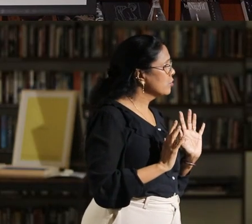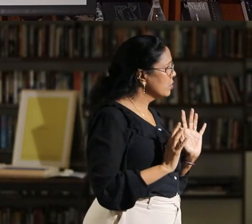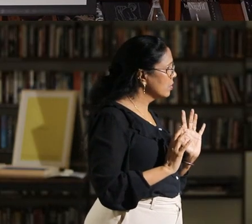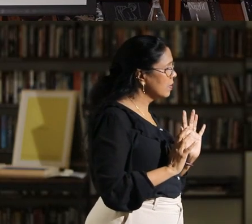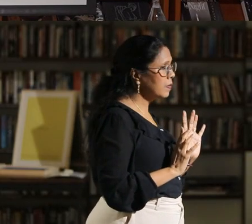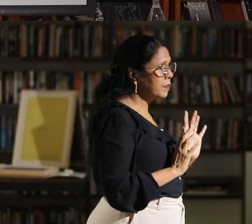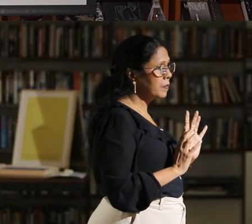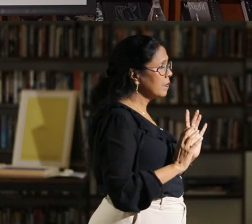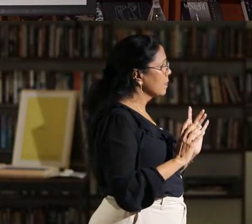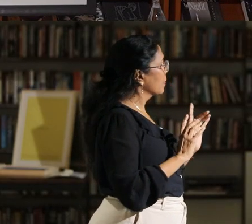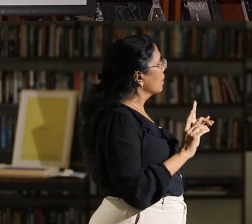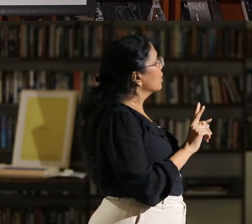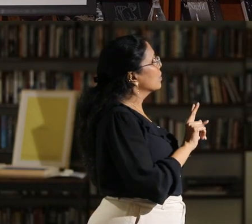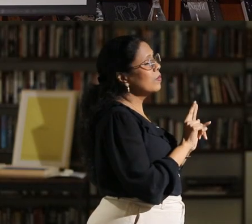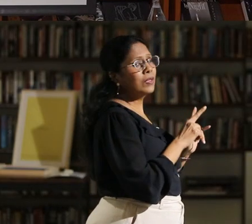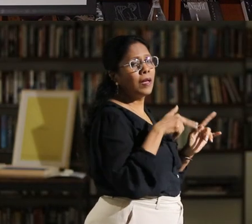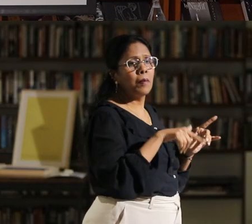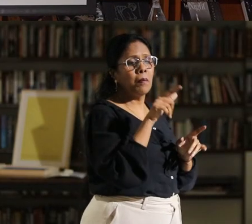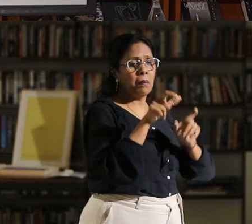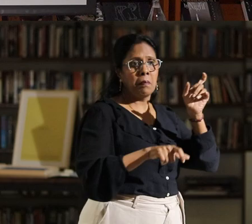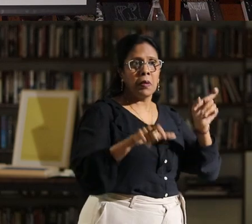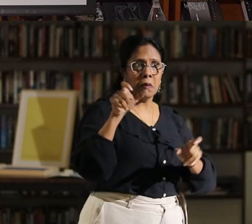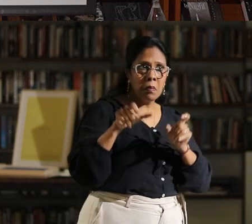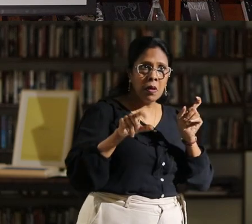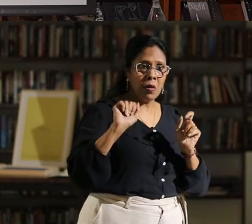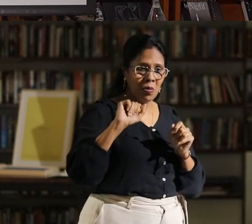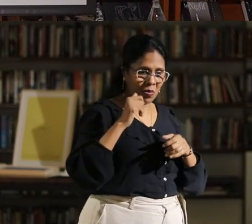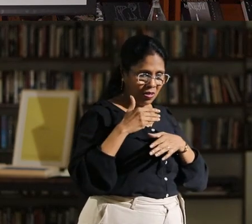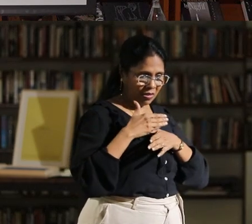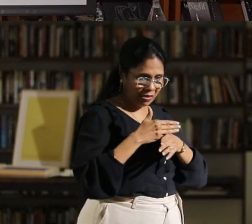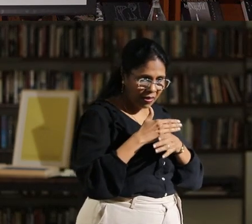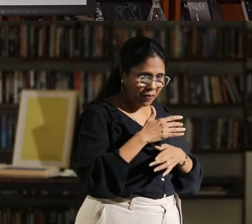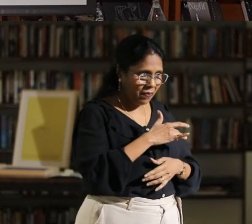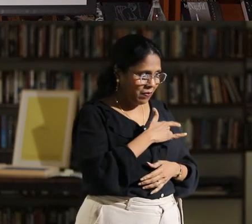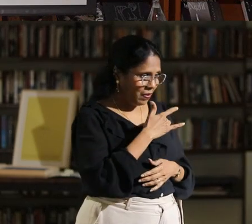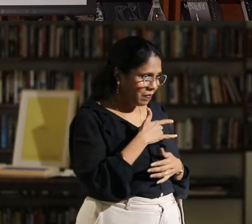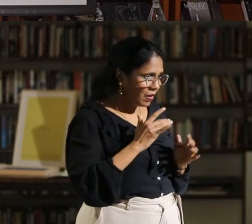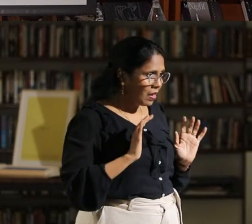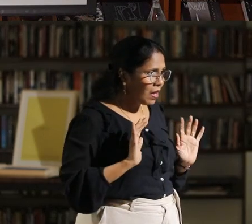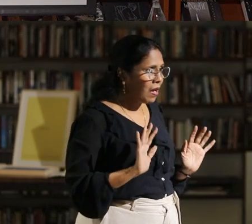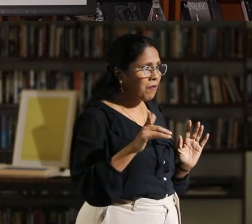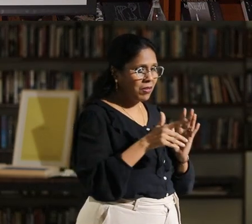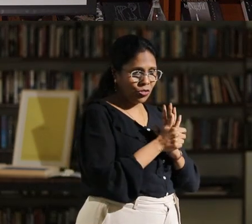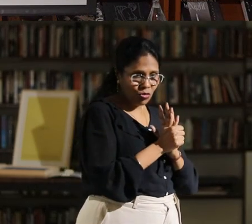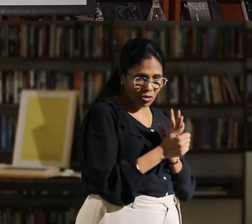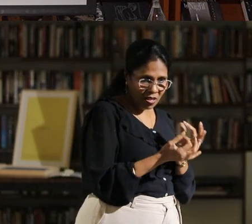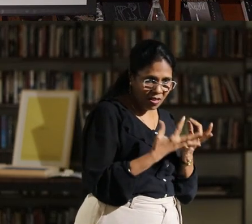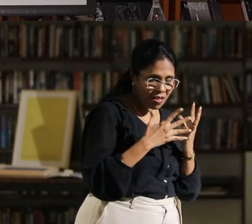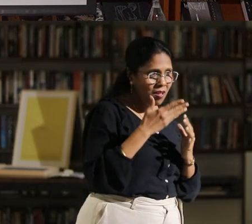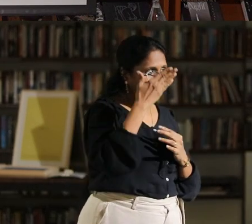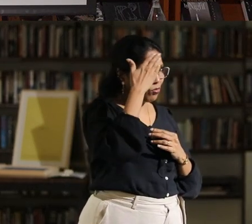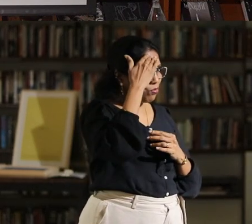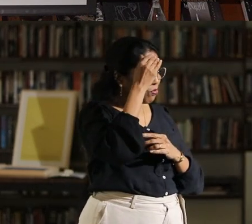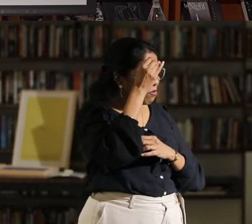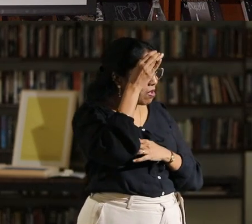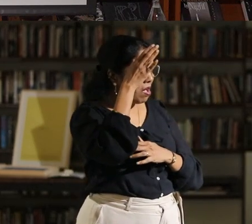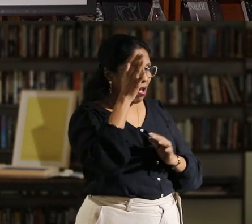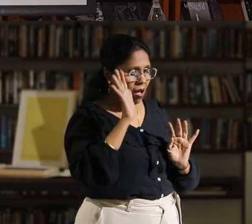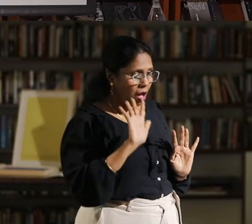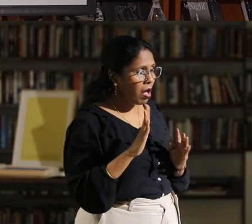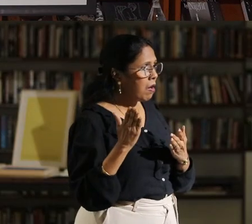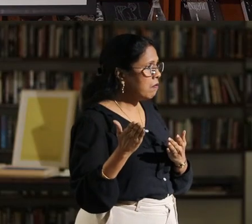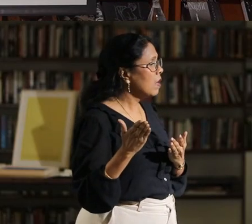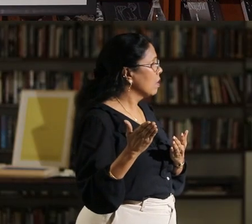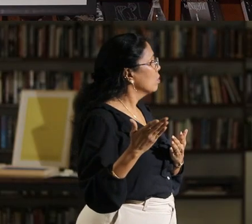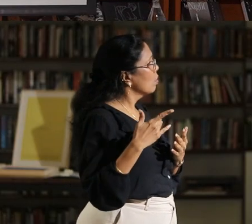this kind of getting people to share whatever their skill is and knowledge is like a very